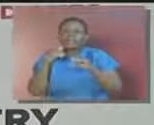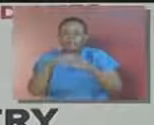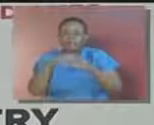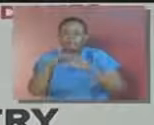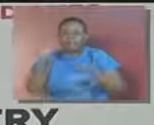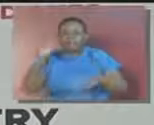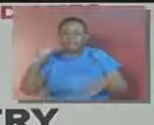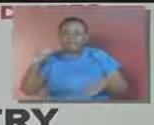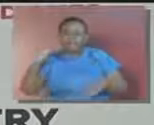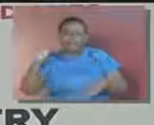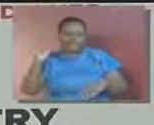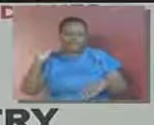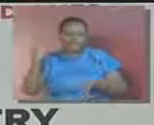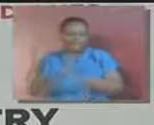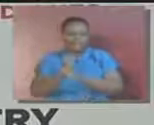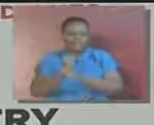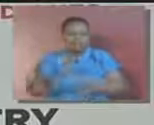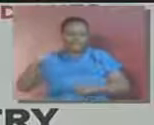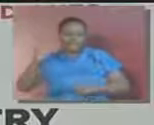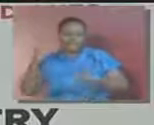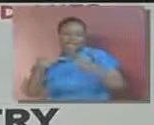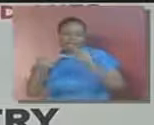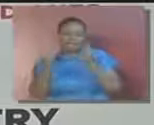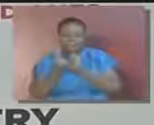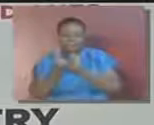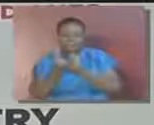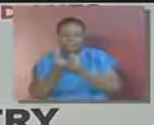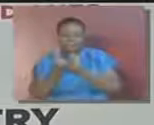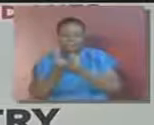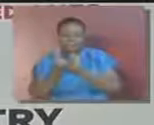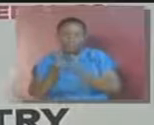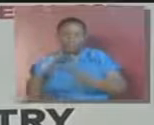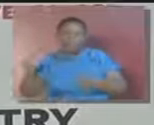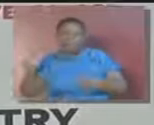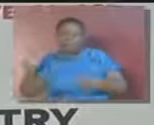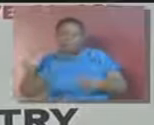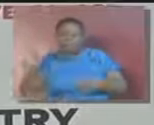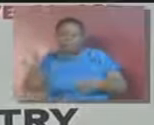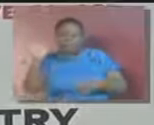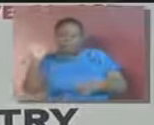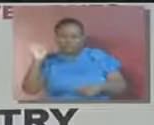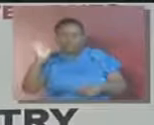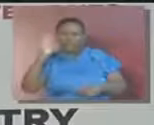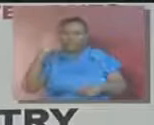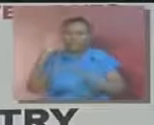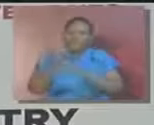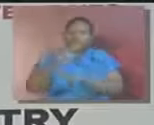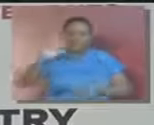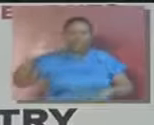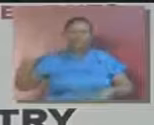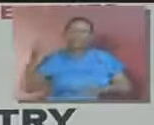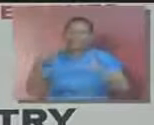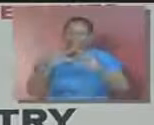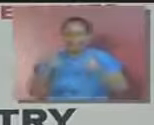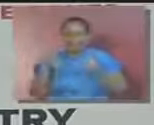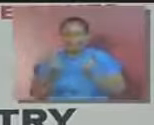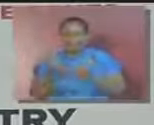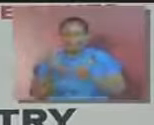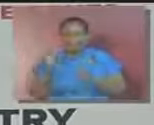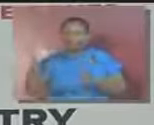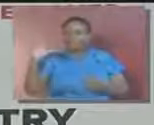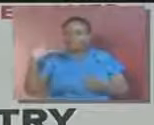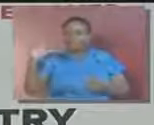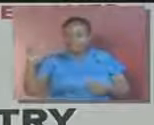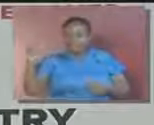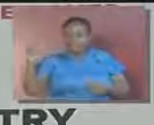3 so far is due sometime in June. And those are the doses we'll be reserving for second dose. And